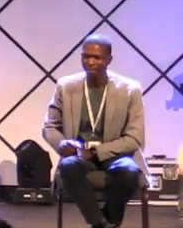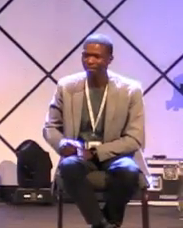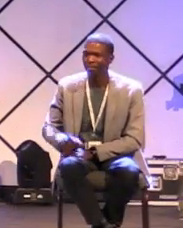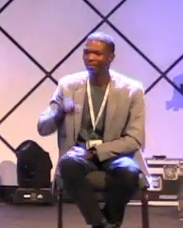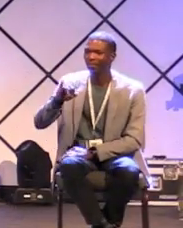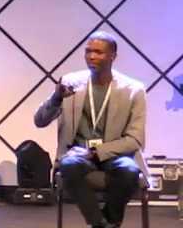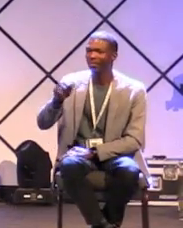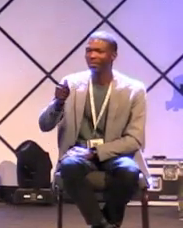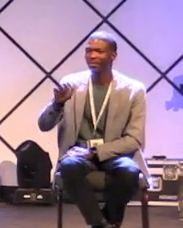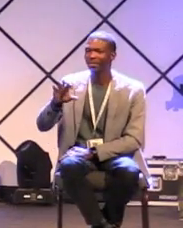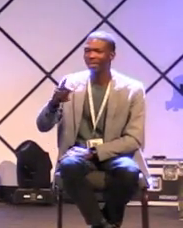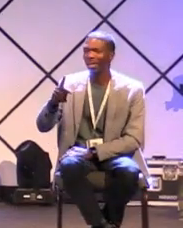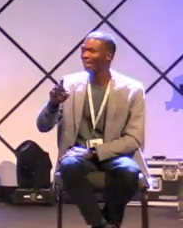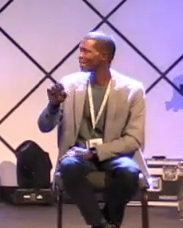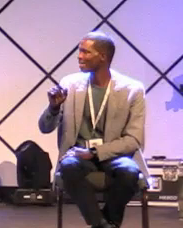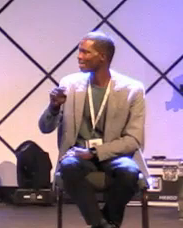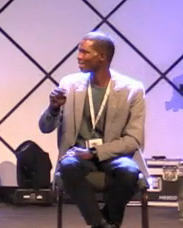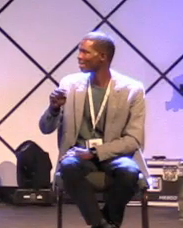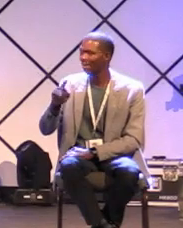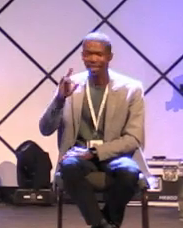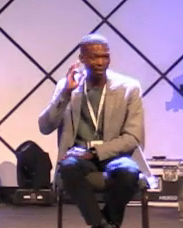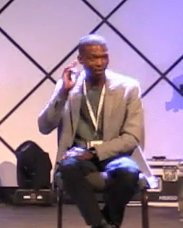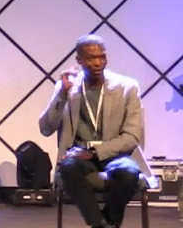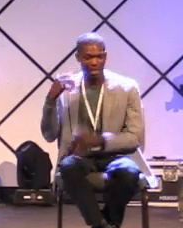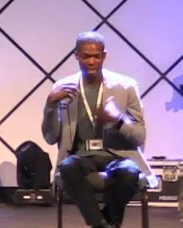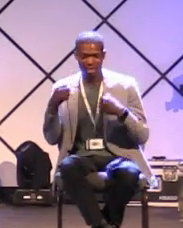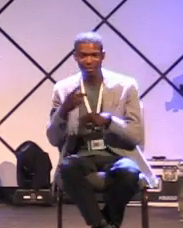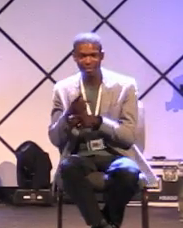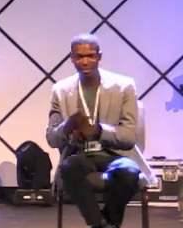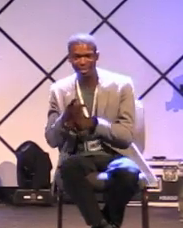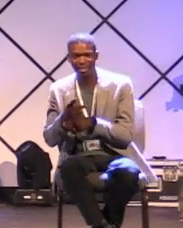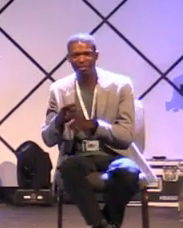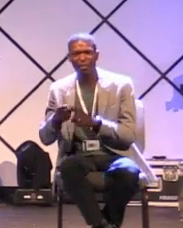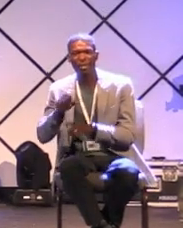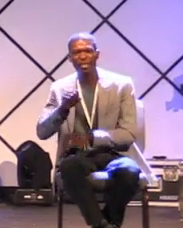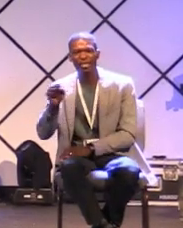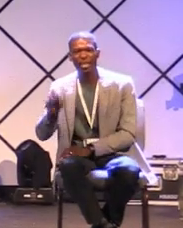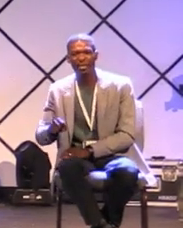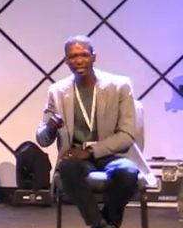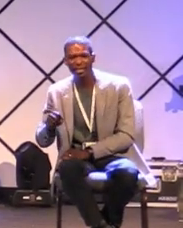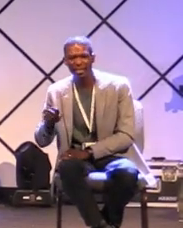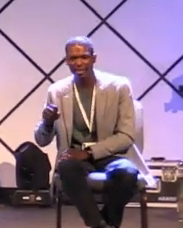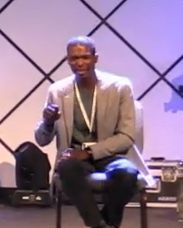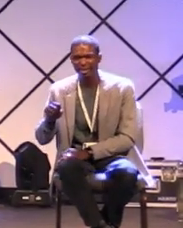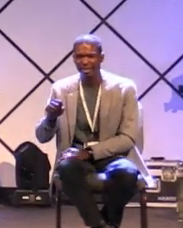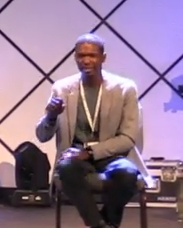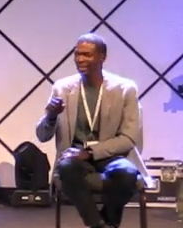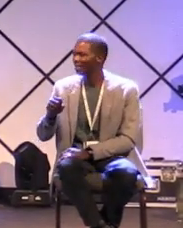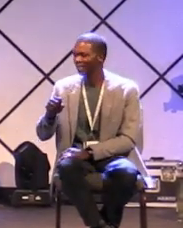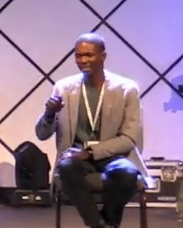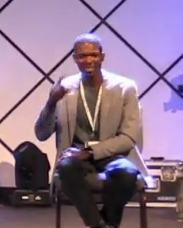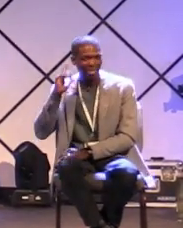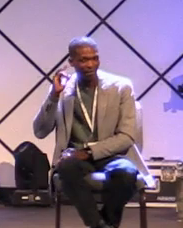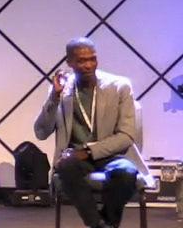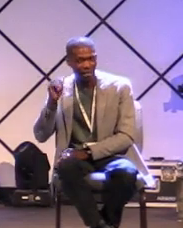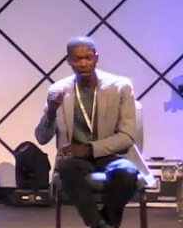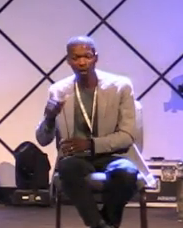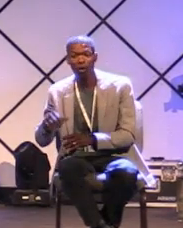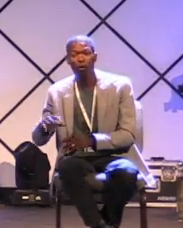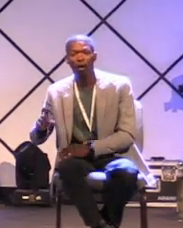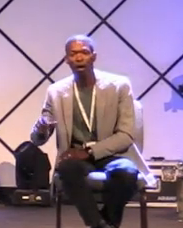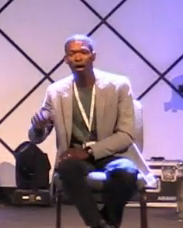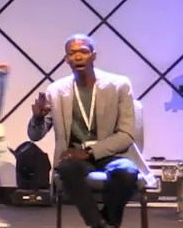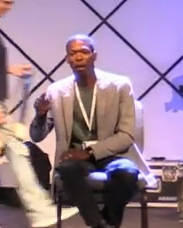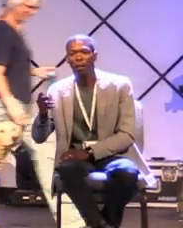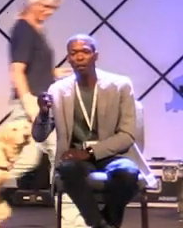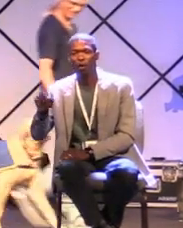And Jaxum, raised by a California Healthcare Facility of Stockton, California, with Mary Jo Coletti of Auburn, California. This is Mary